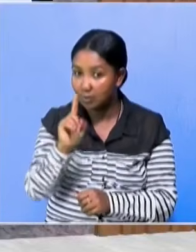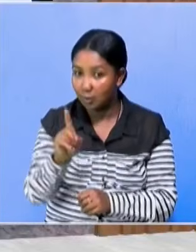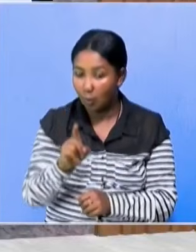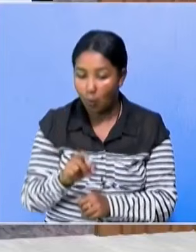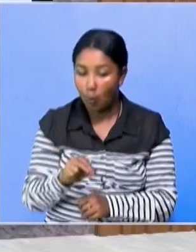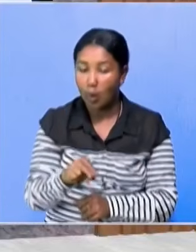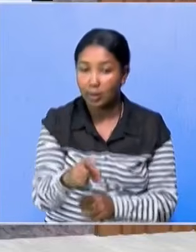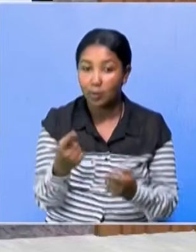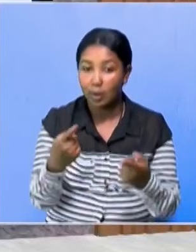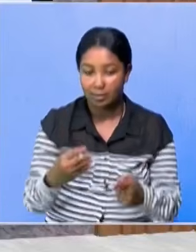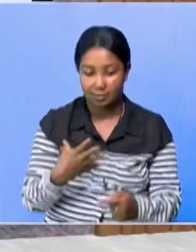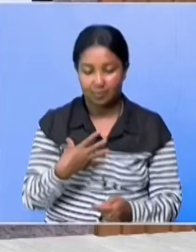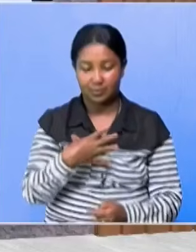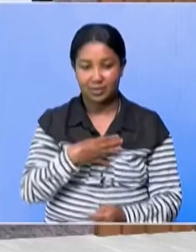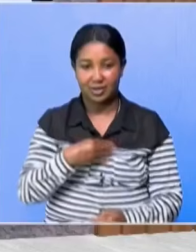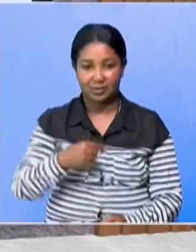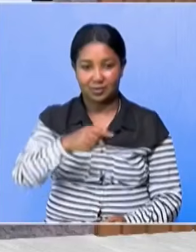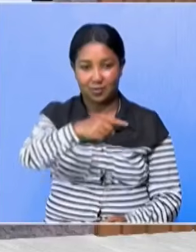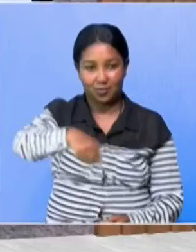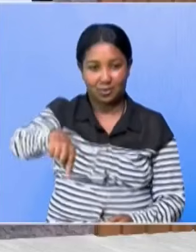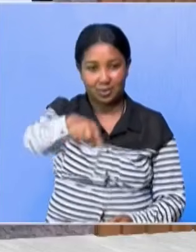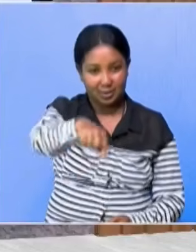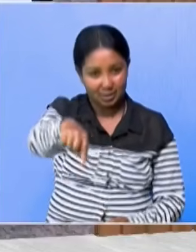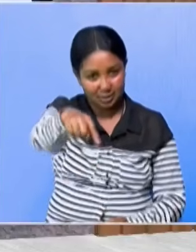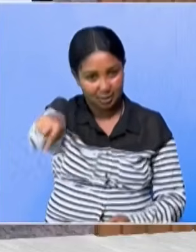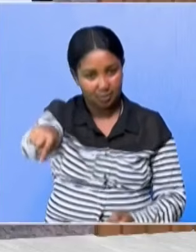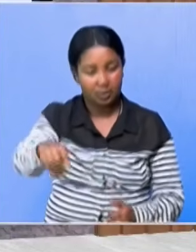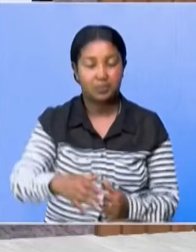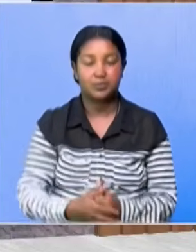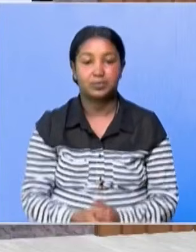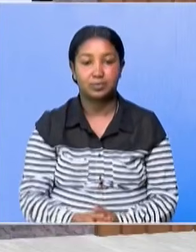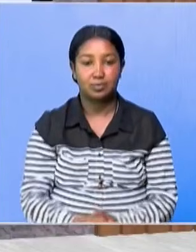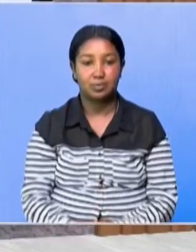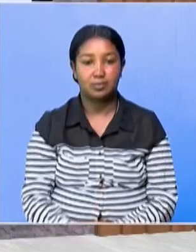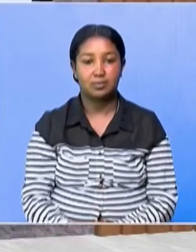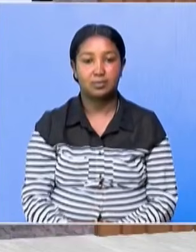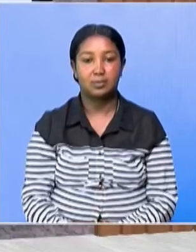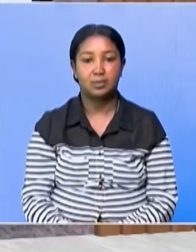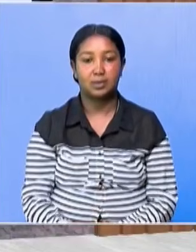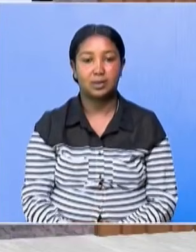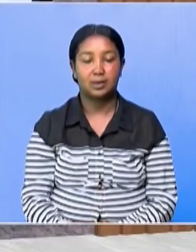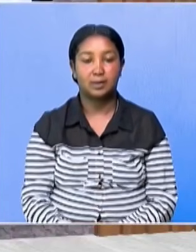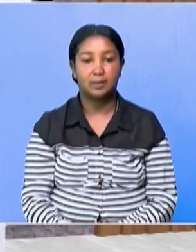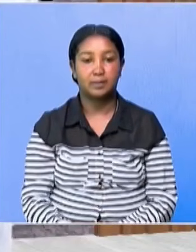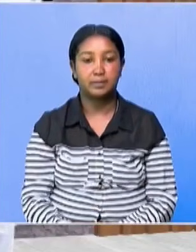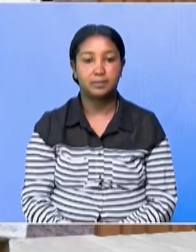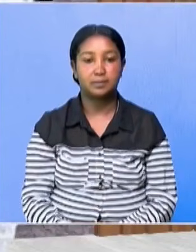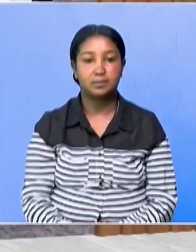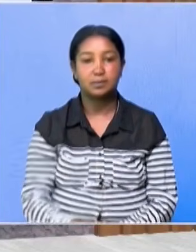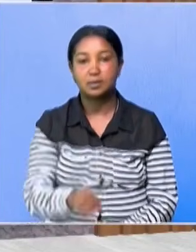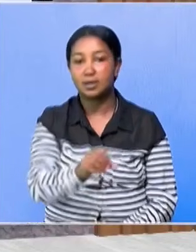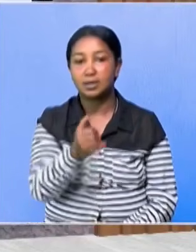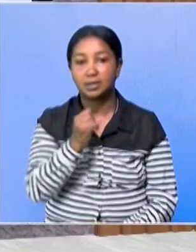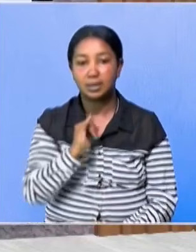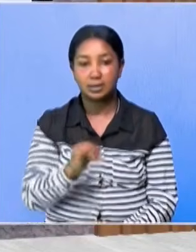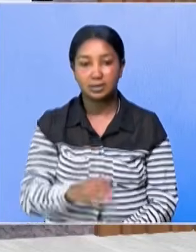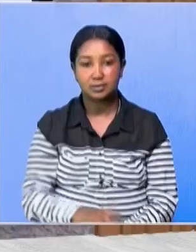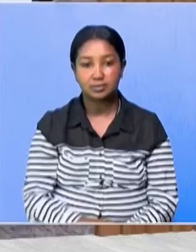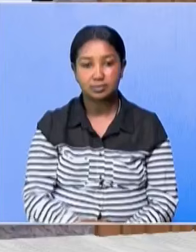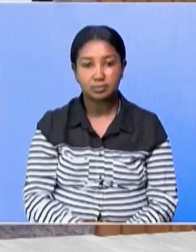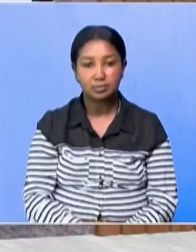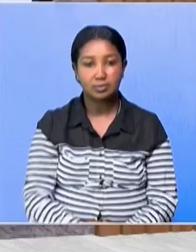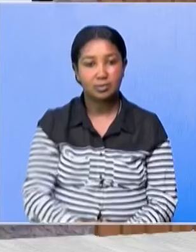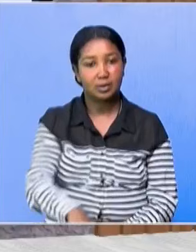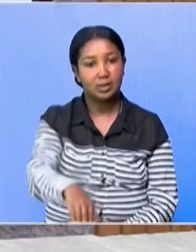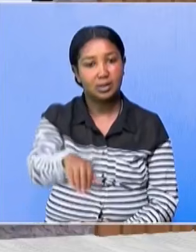walking on this area, walking on these issues. This is a zebra crossing. Yeah. The other thing that is